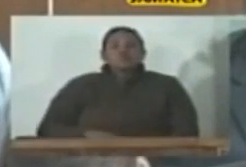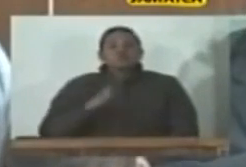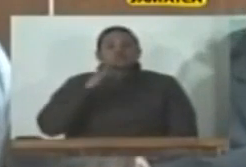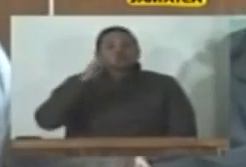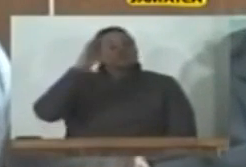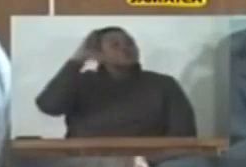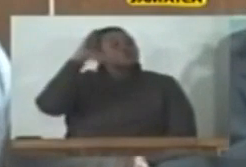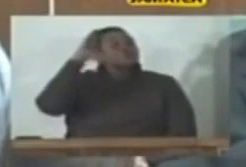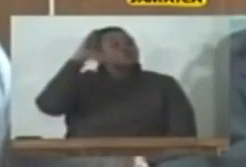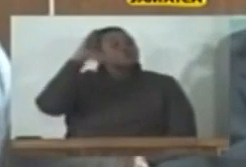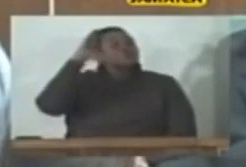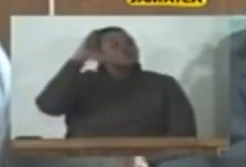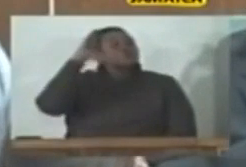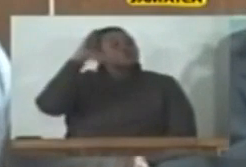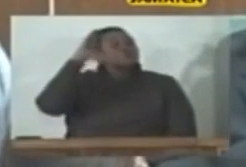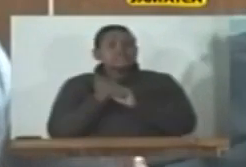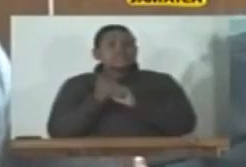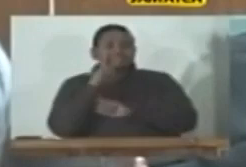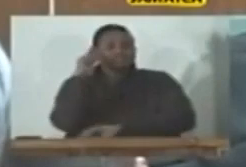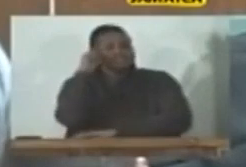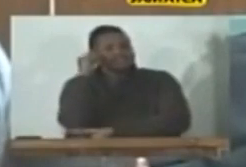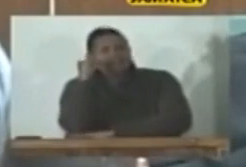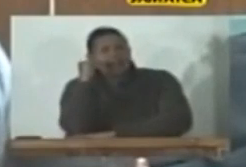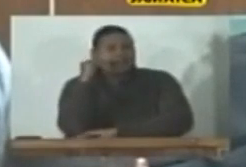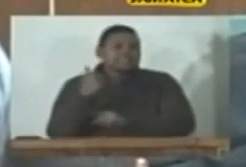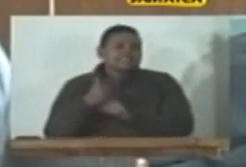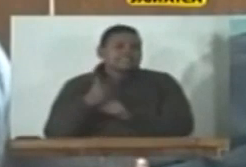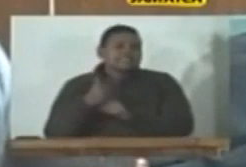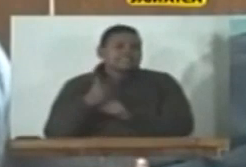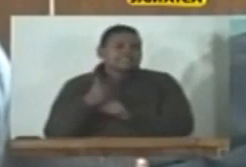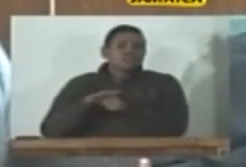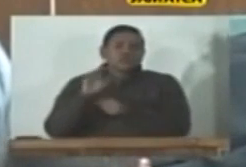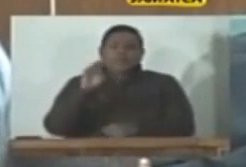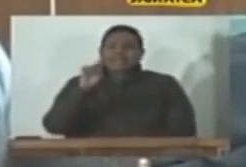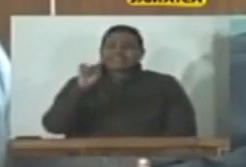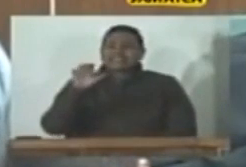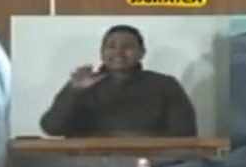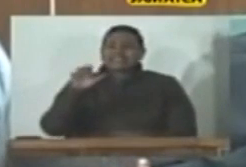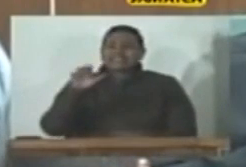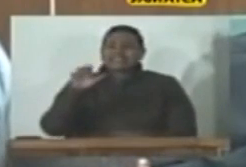constituency executive and the wonderful people of South St. Andrew.